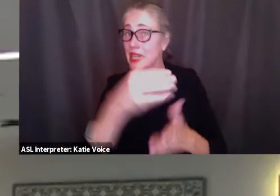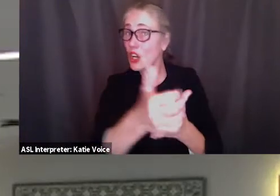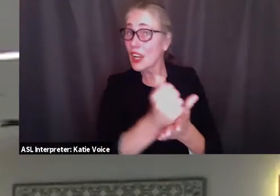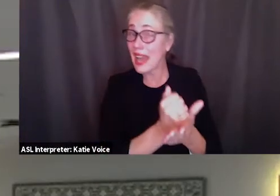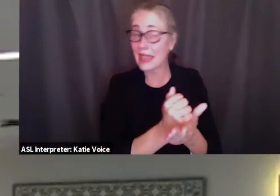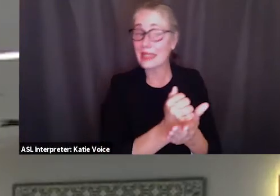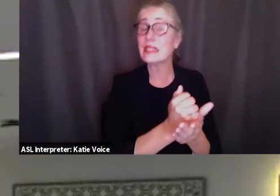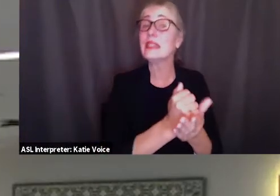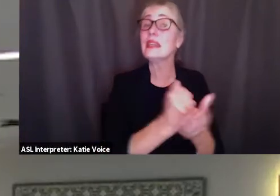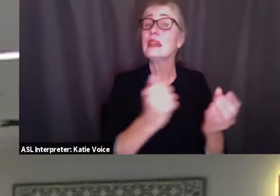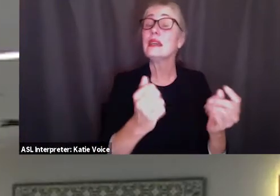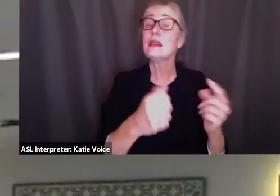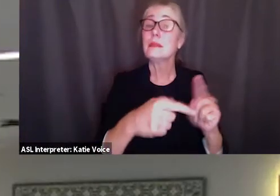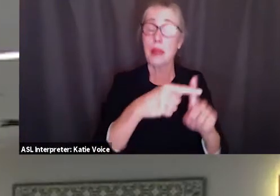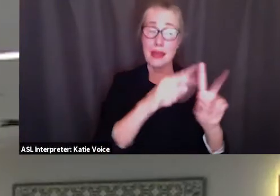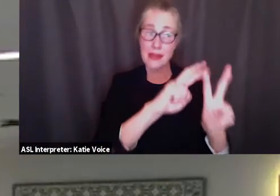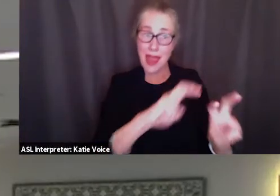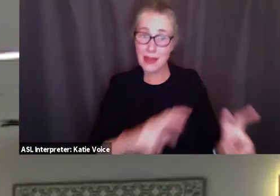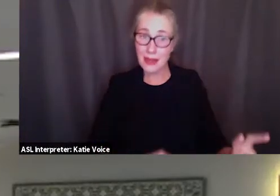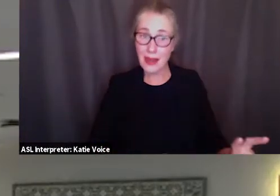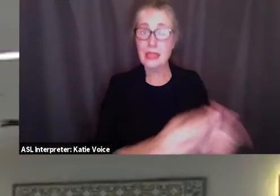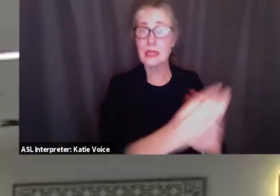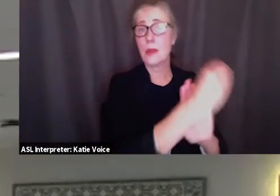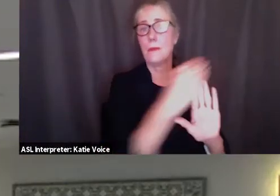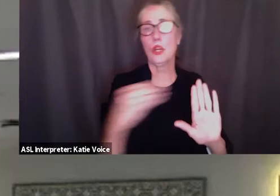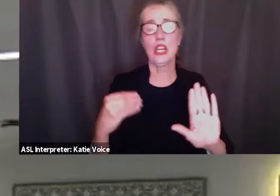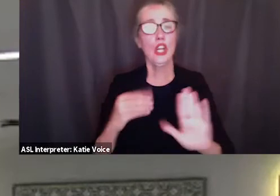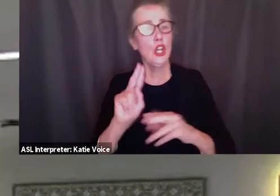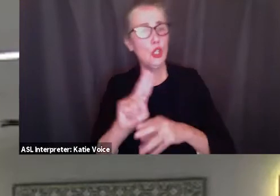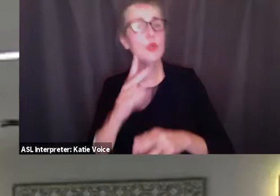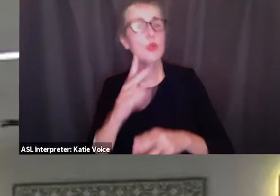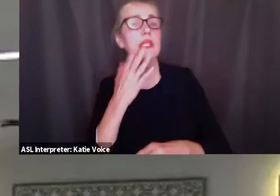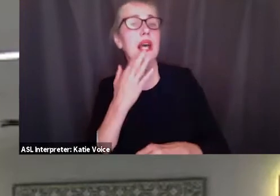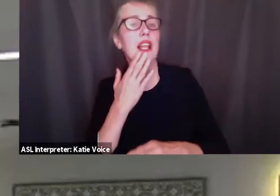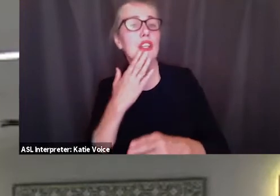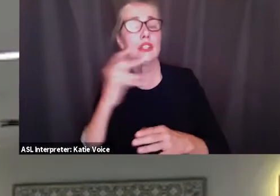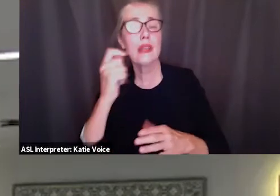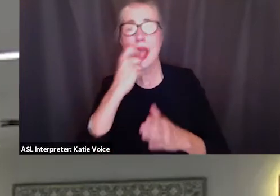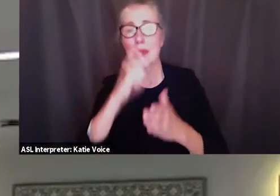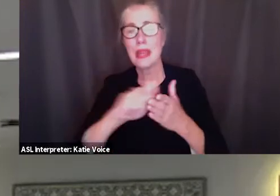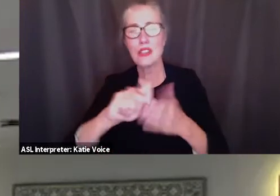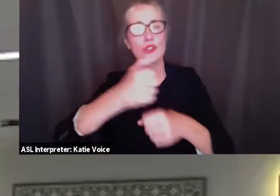analyzed. Students may use colored pencils to make their graphs easier to read.